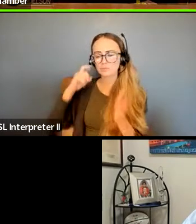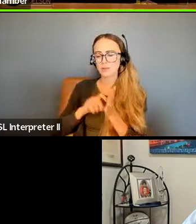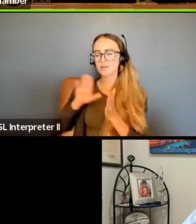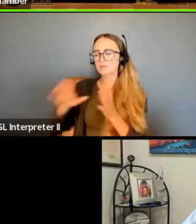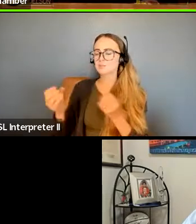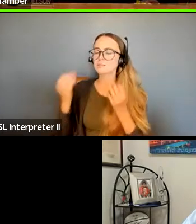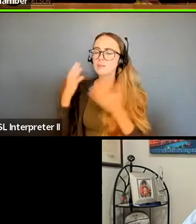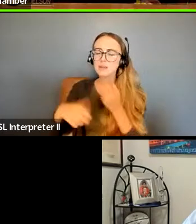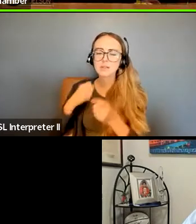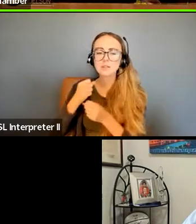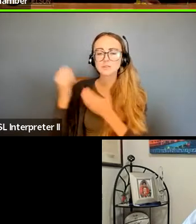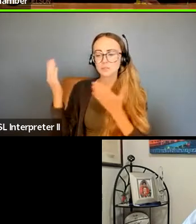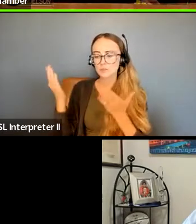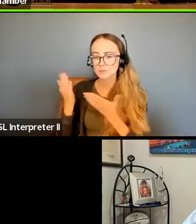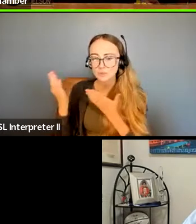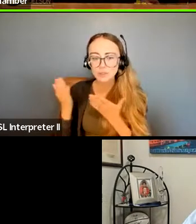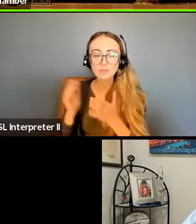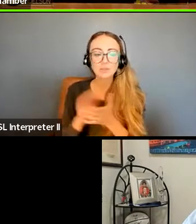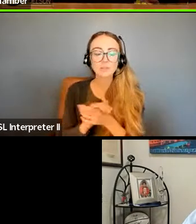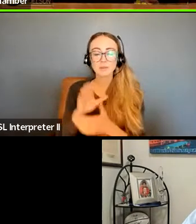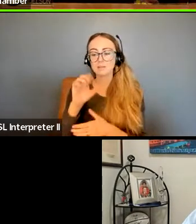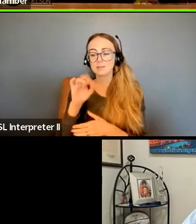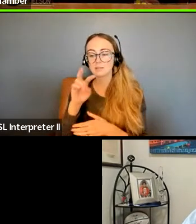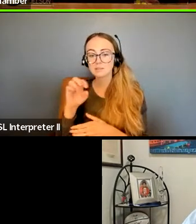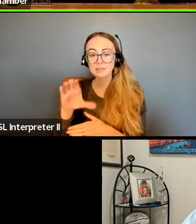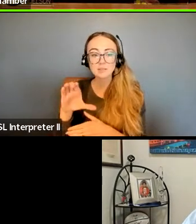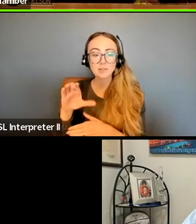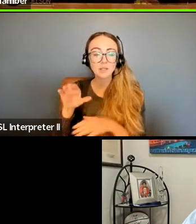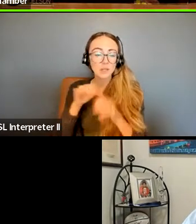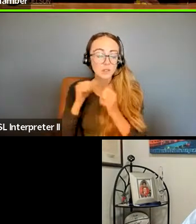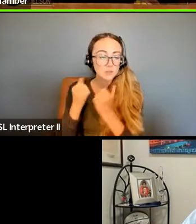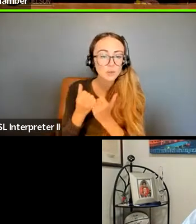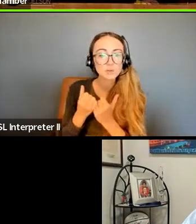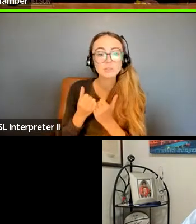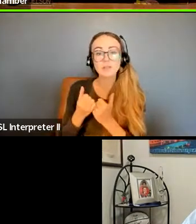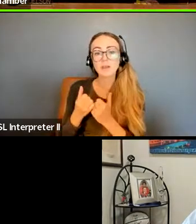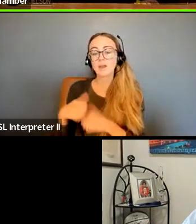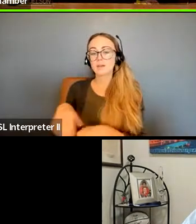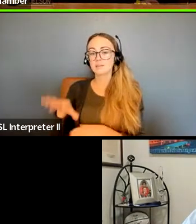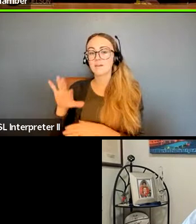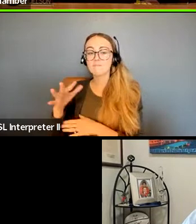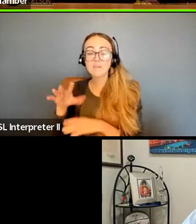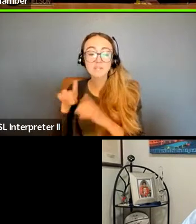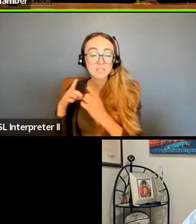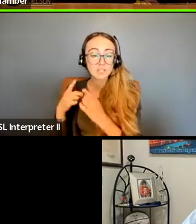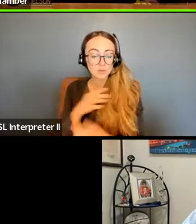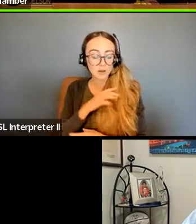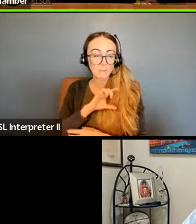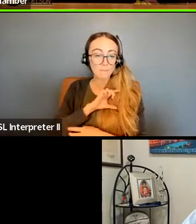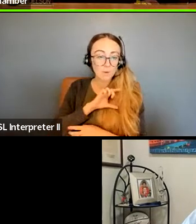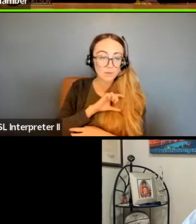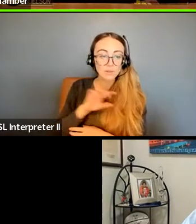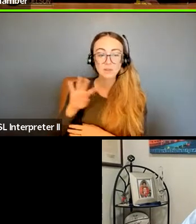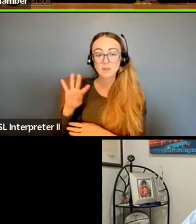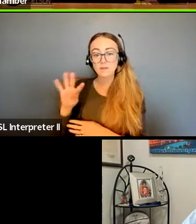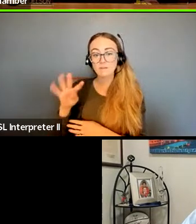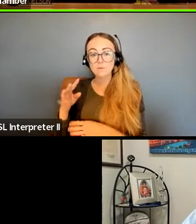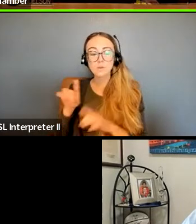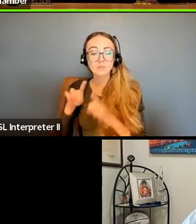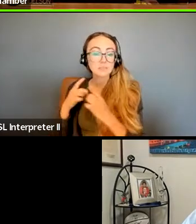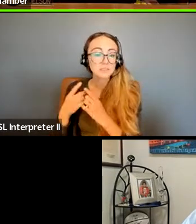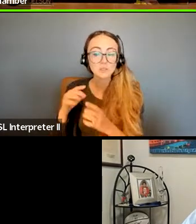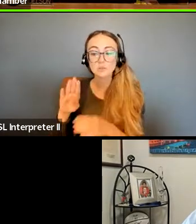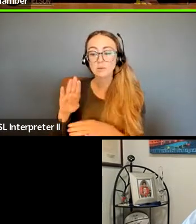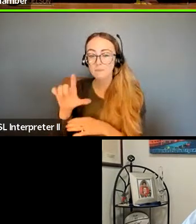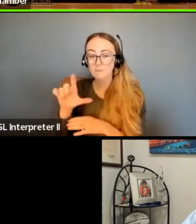dedicated service by the Edgewood Civic Association, the Fifth District Police, and the 4th District Block Club, as well as the